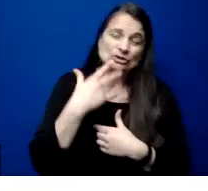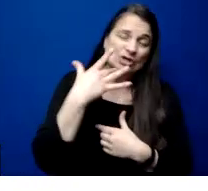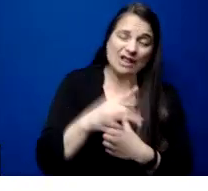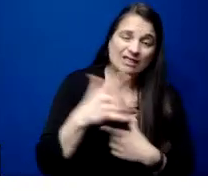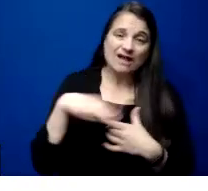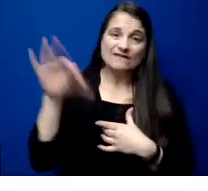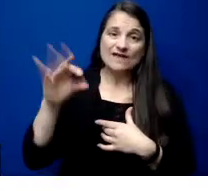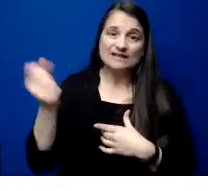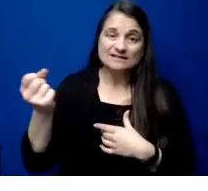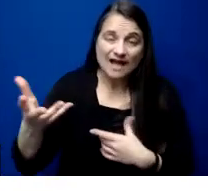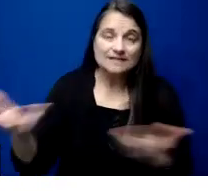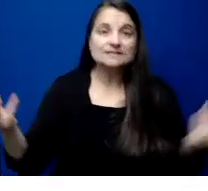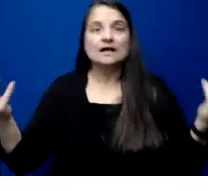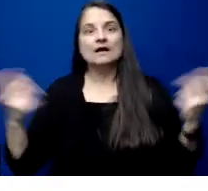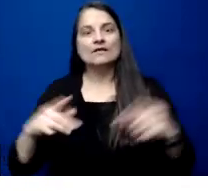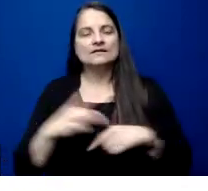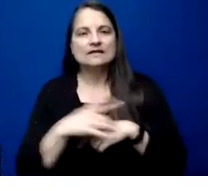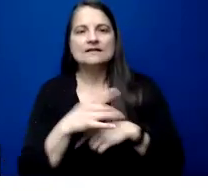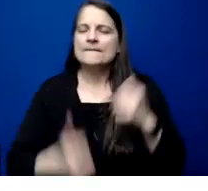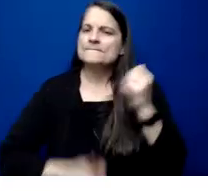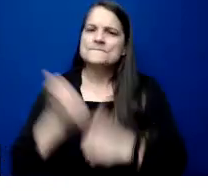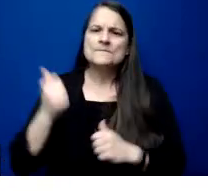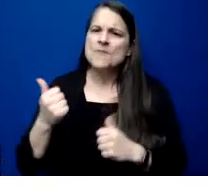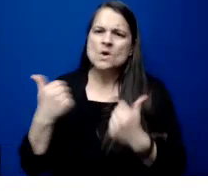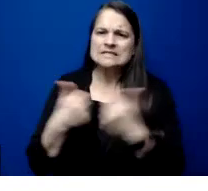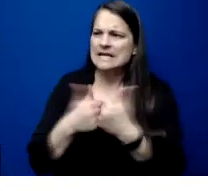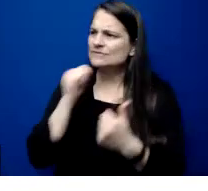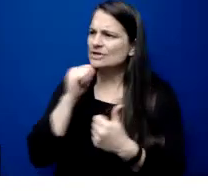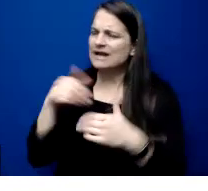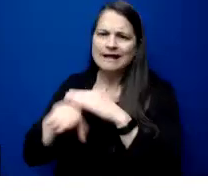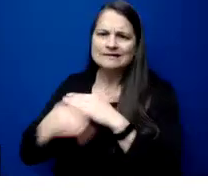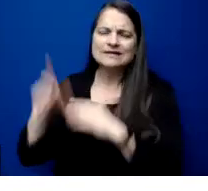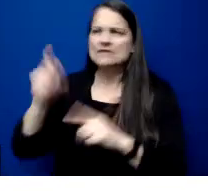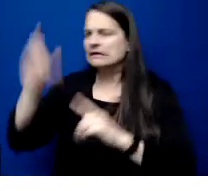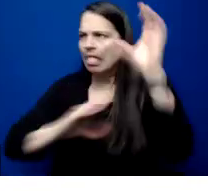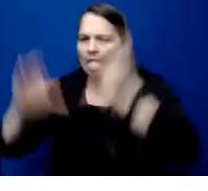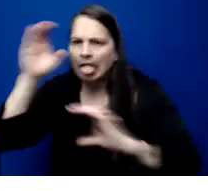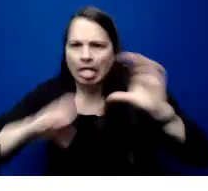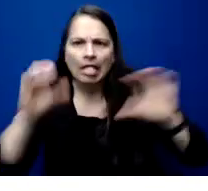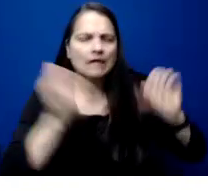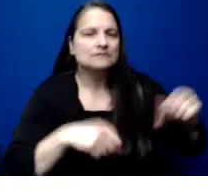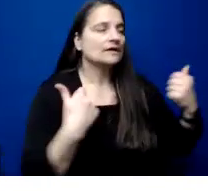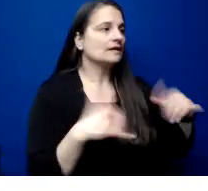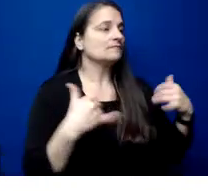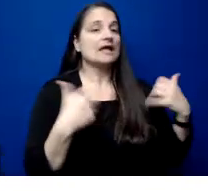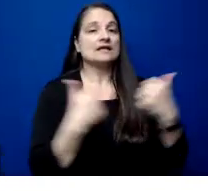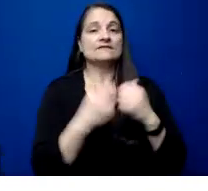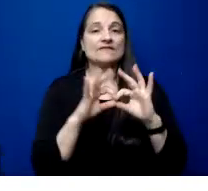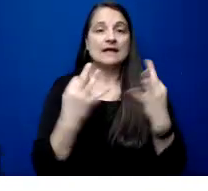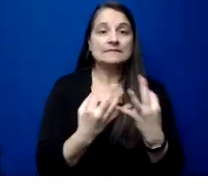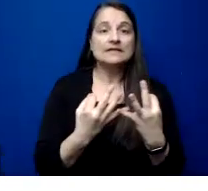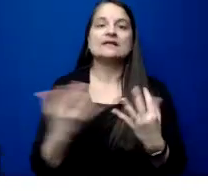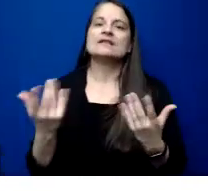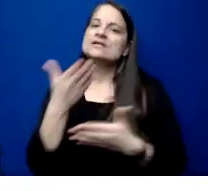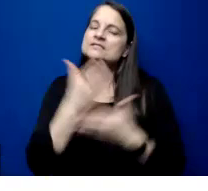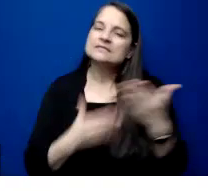these. Most popular household games aren't made accessible. We've had to search far and wide to find these so we can play as a family. There's simple braille and tactile elements to